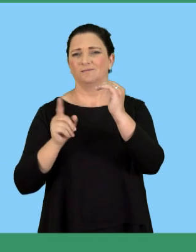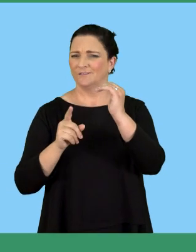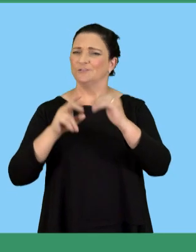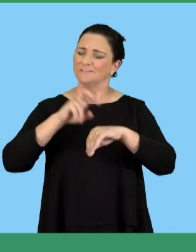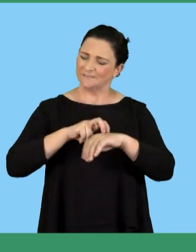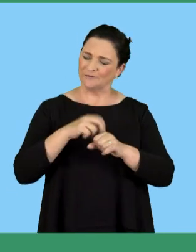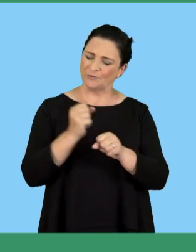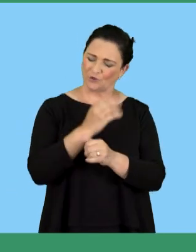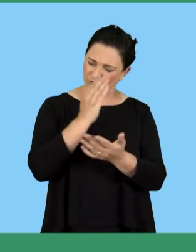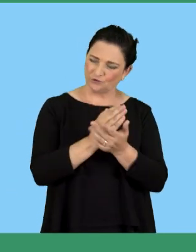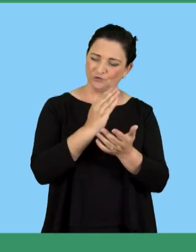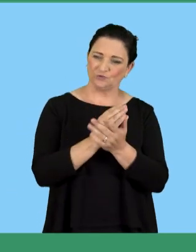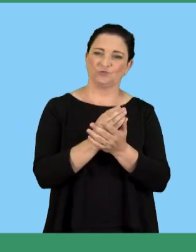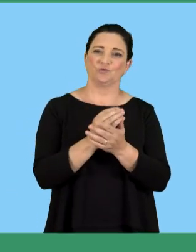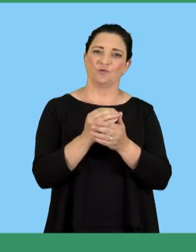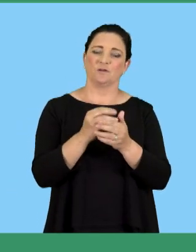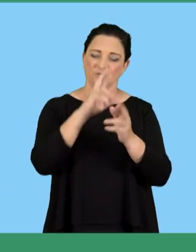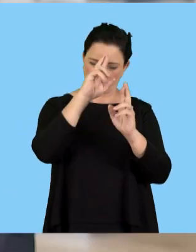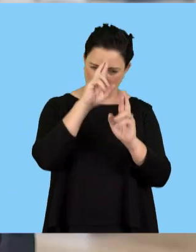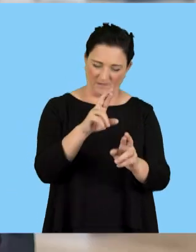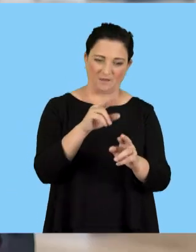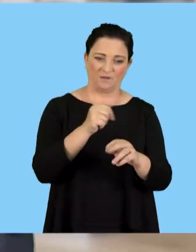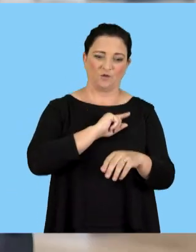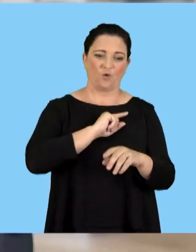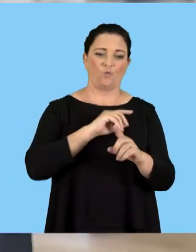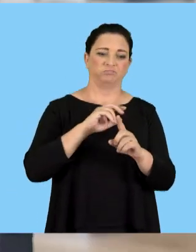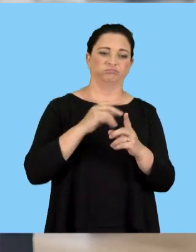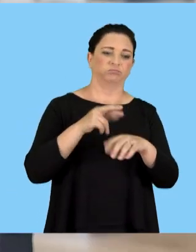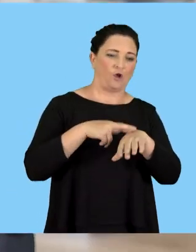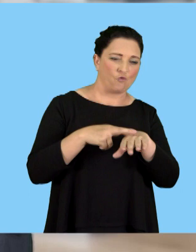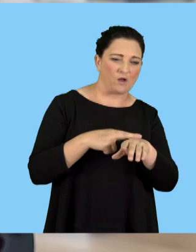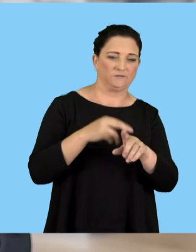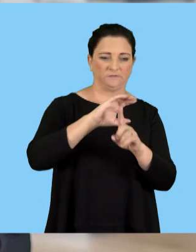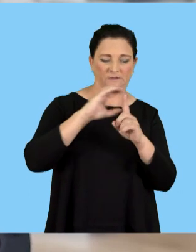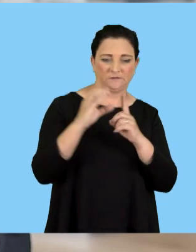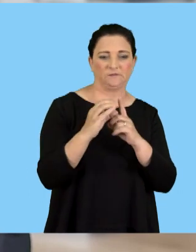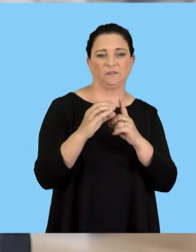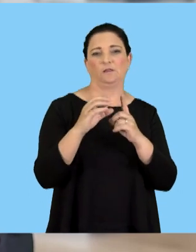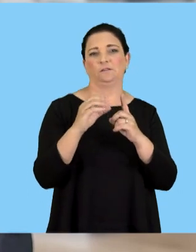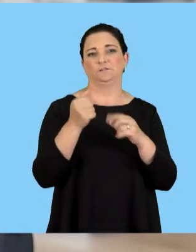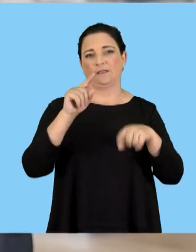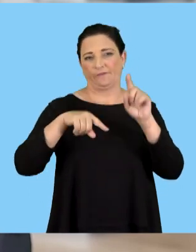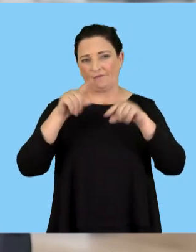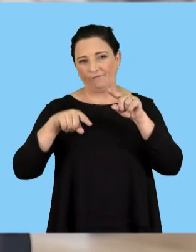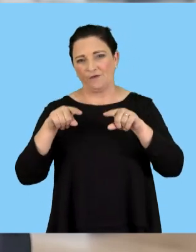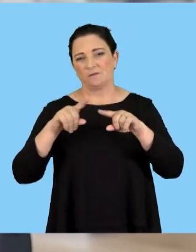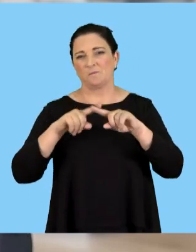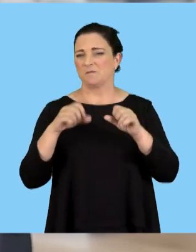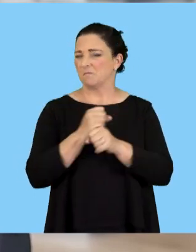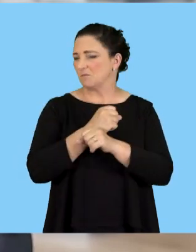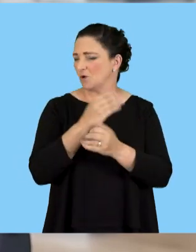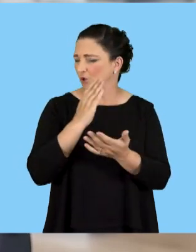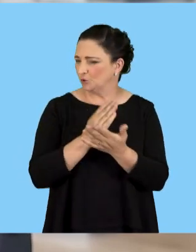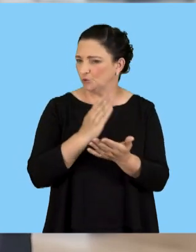rights in the workplace. Make sure that you don't confuse the two, and also do not talk about examples to say examples of promoting,